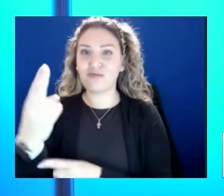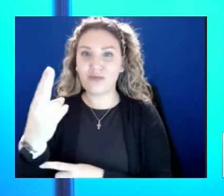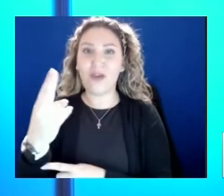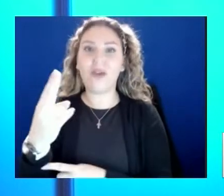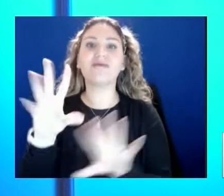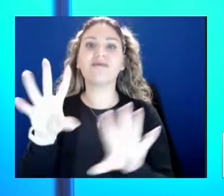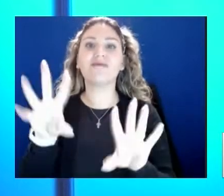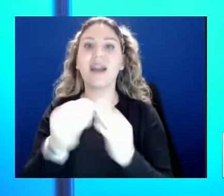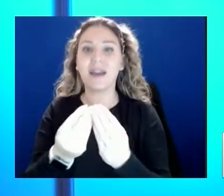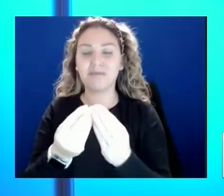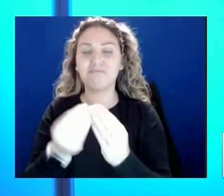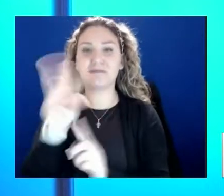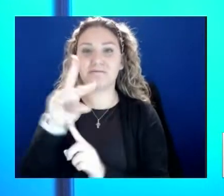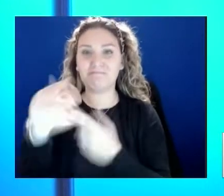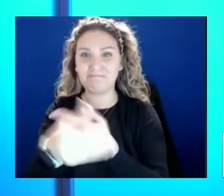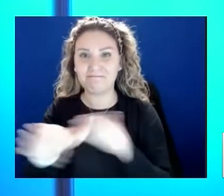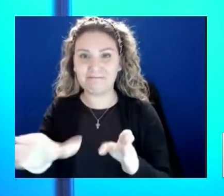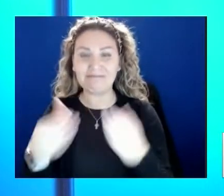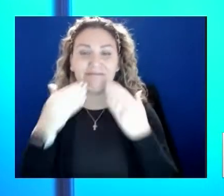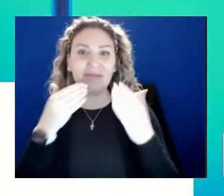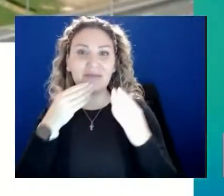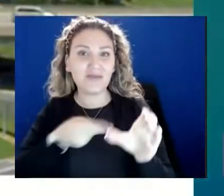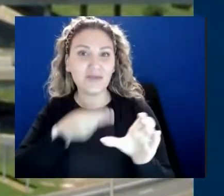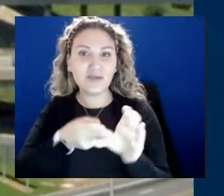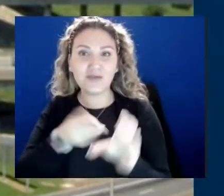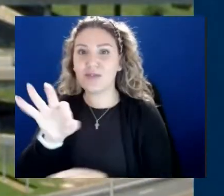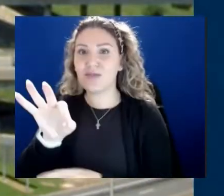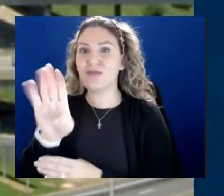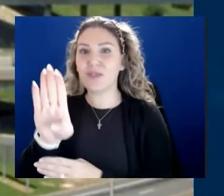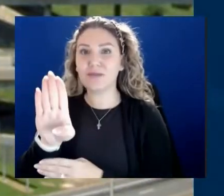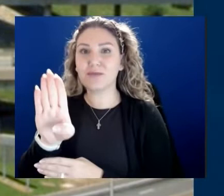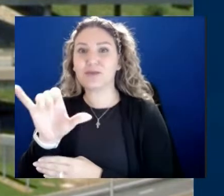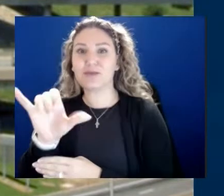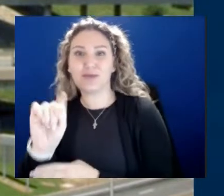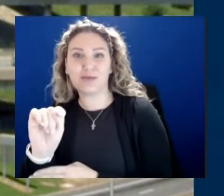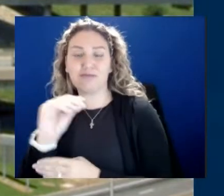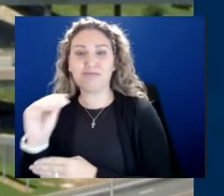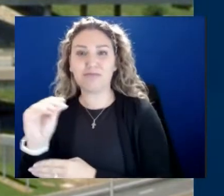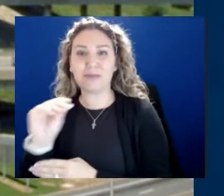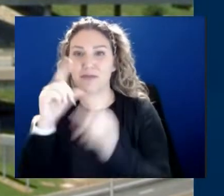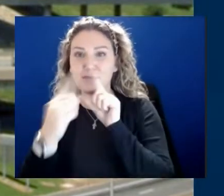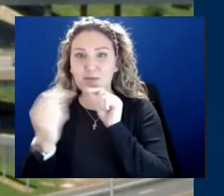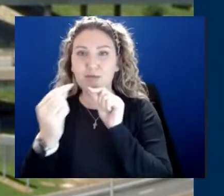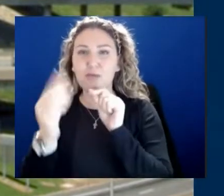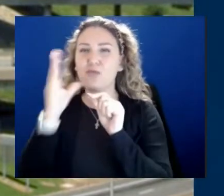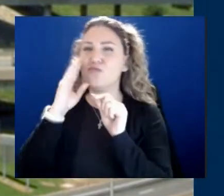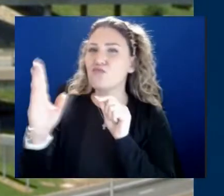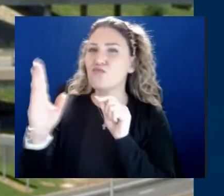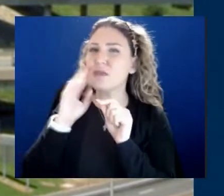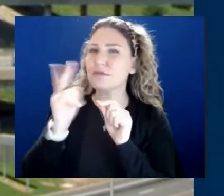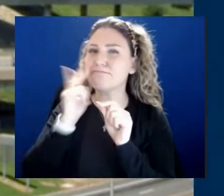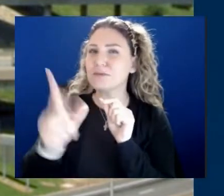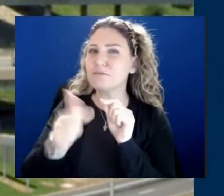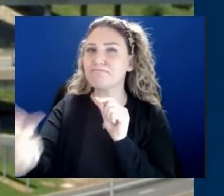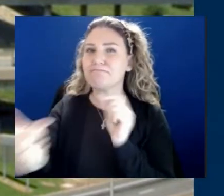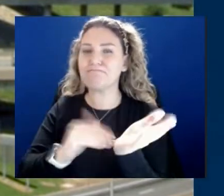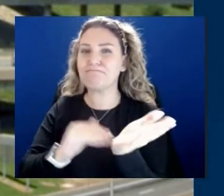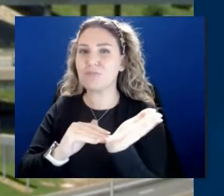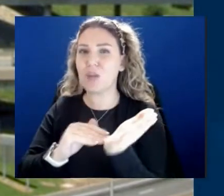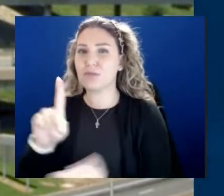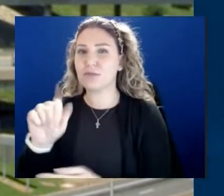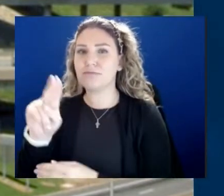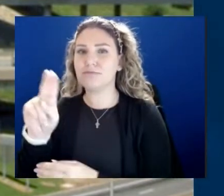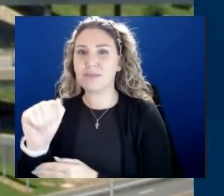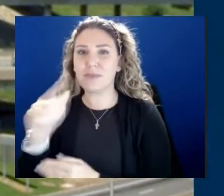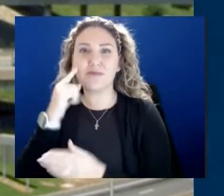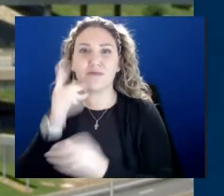us on Facebook, YouTube, and on Twitter. We check in just a bit with Dr. Dana Hawkinson to get our latest COVID count. Plus, are your